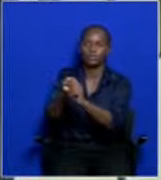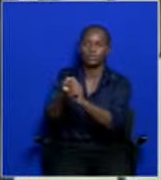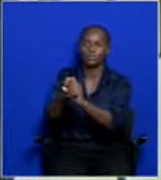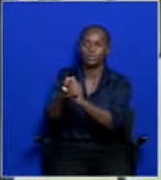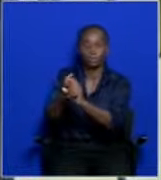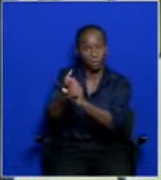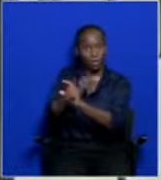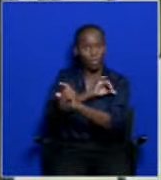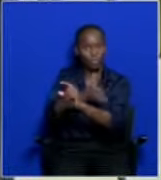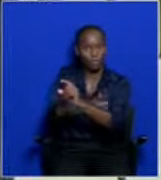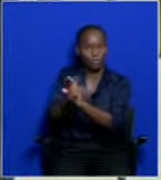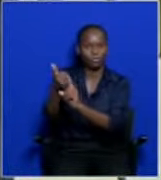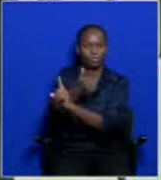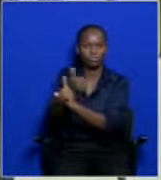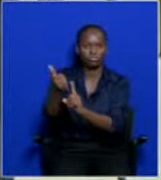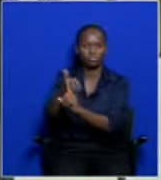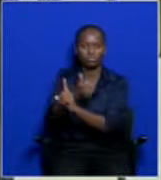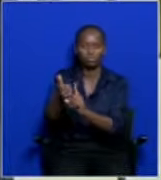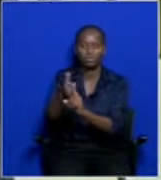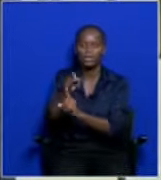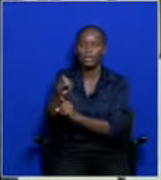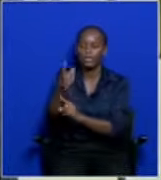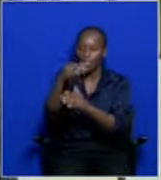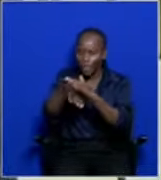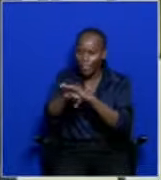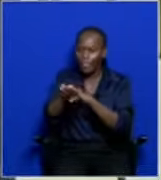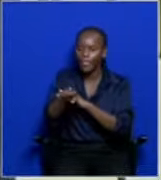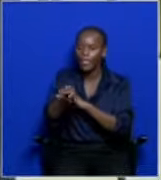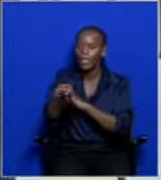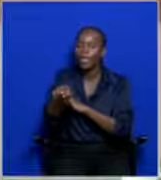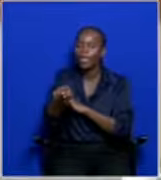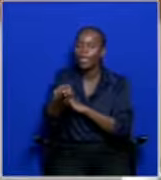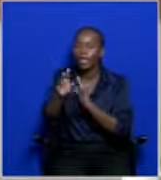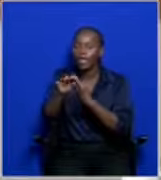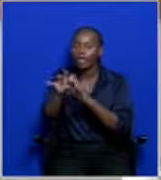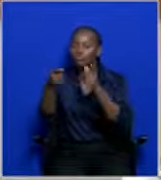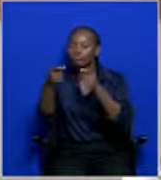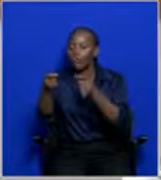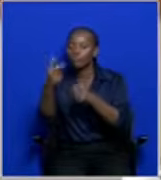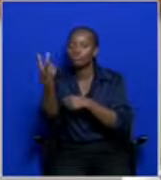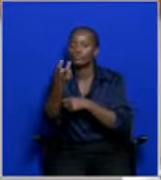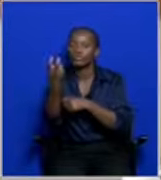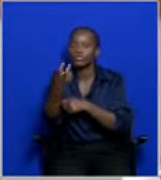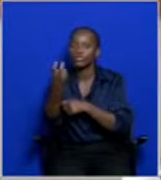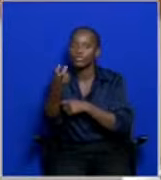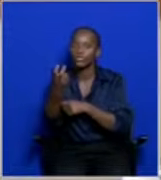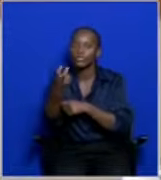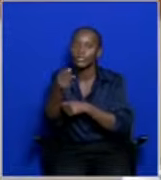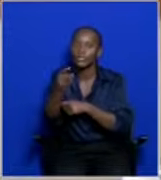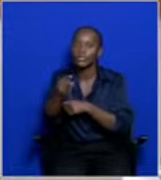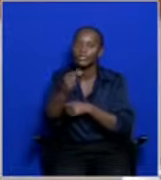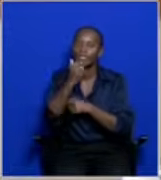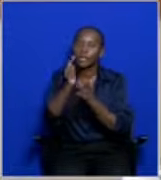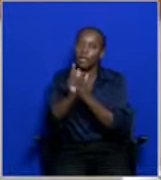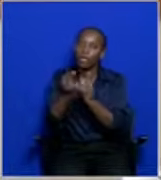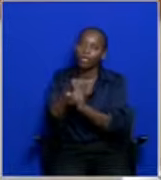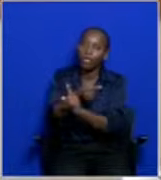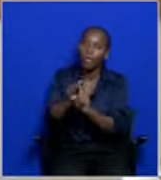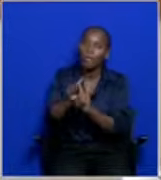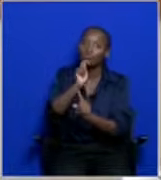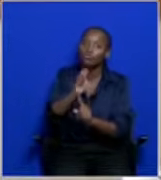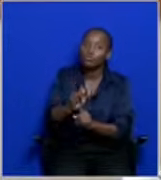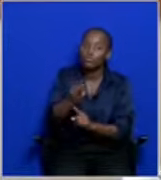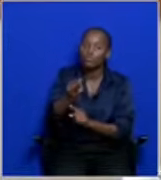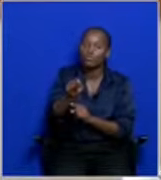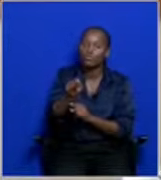conducting operations within Johannesburg. You see that? Yes. You have a series of statements.